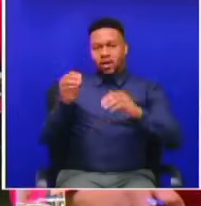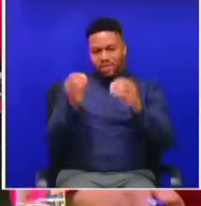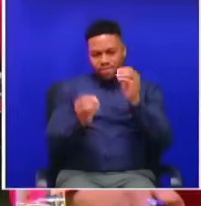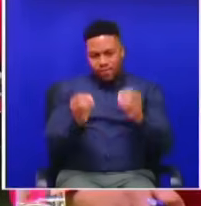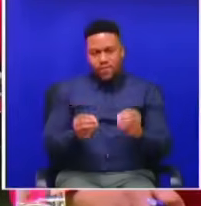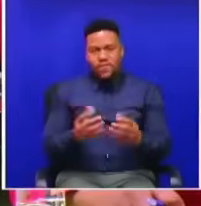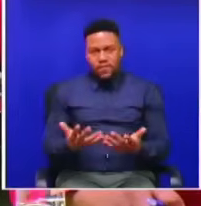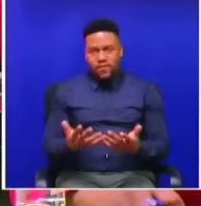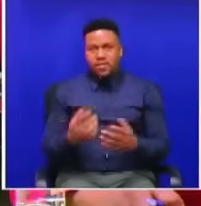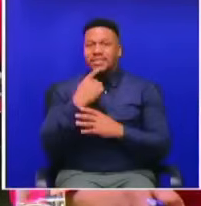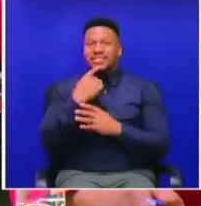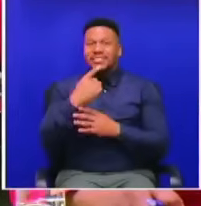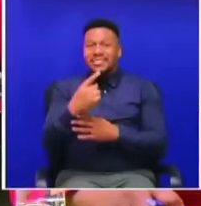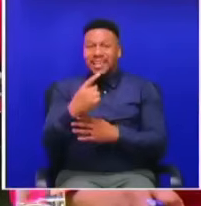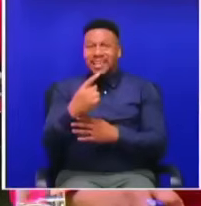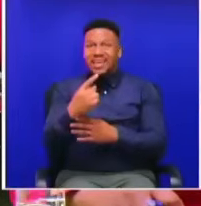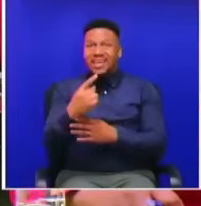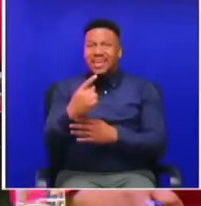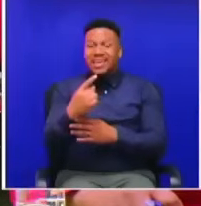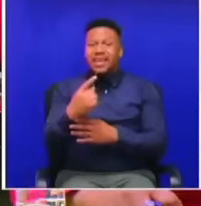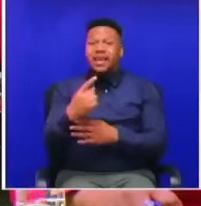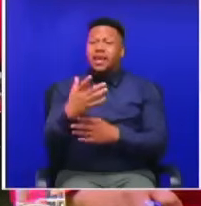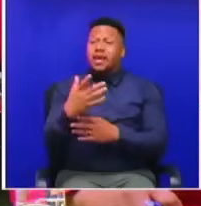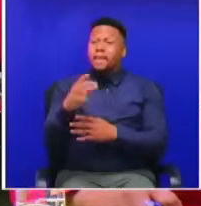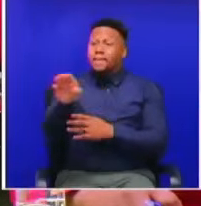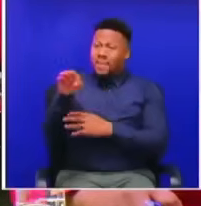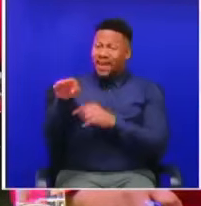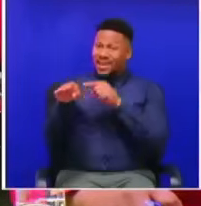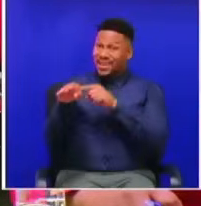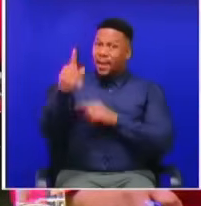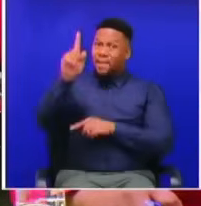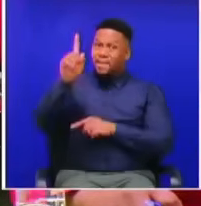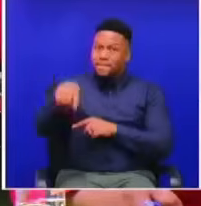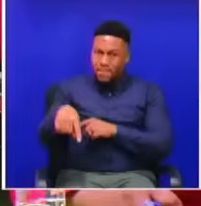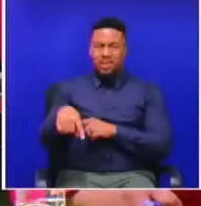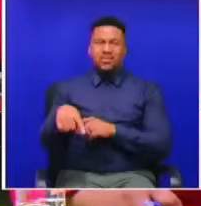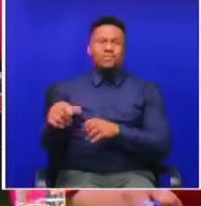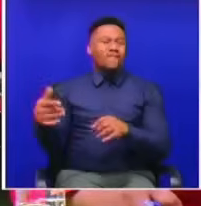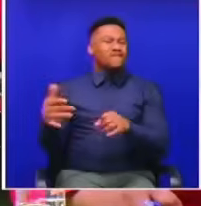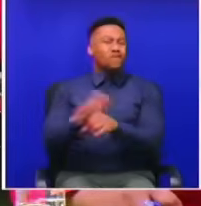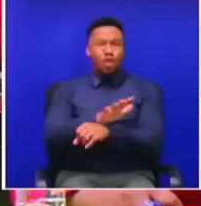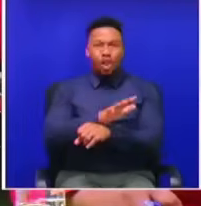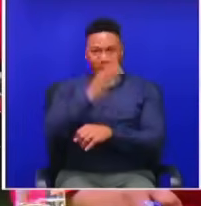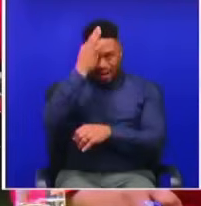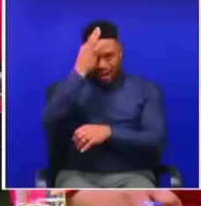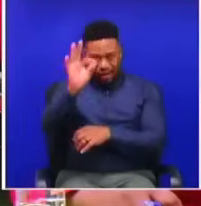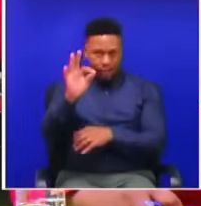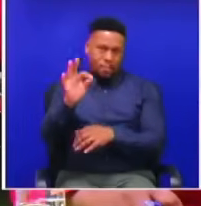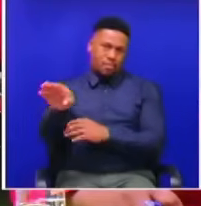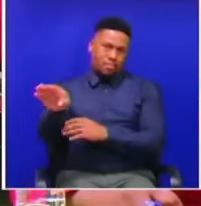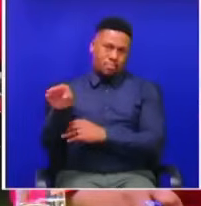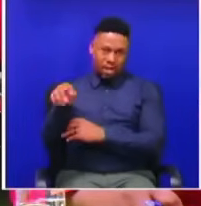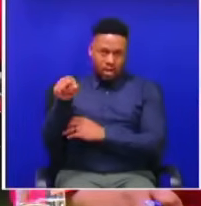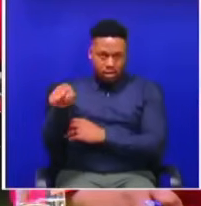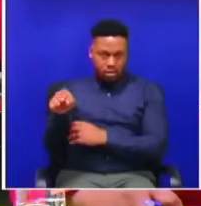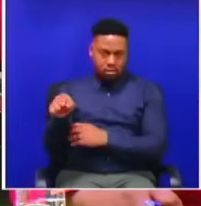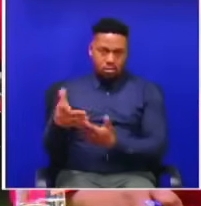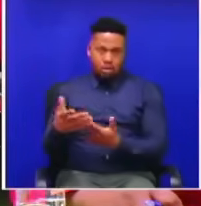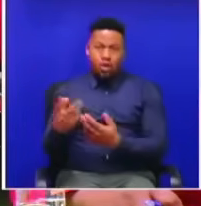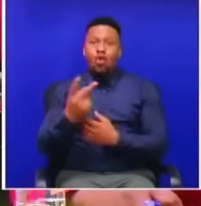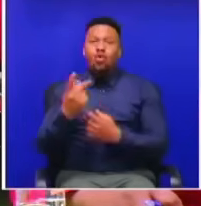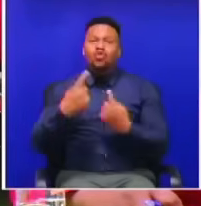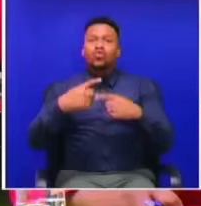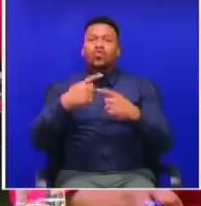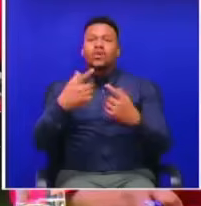be a fully fledged state bank. Further, we proposed that the public service